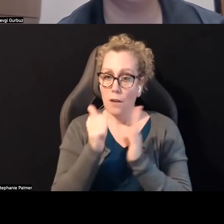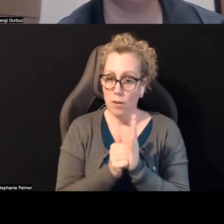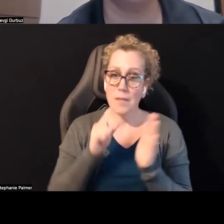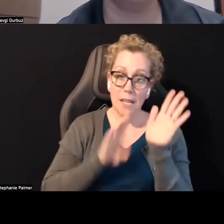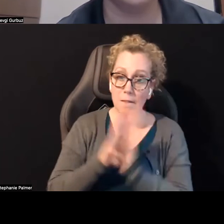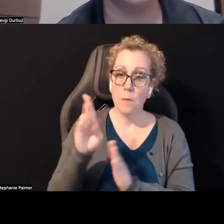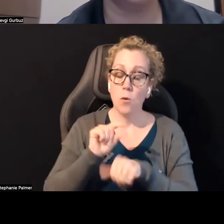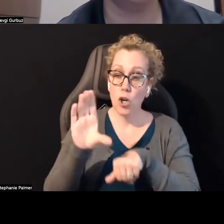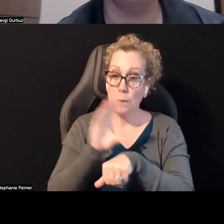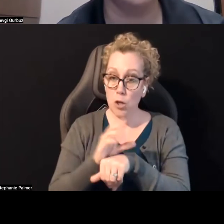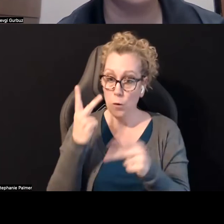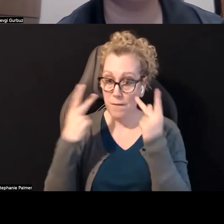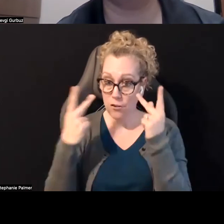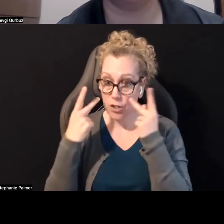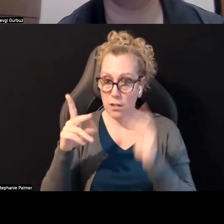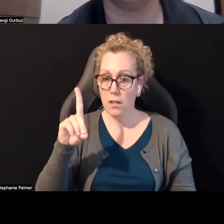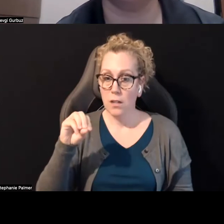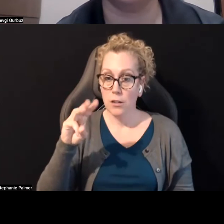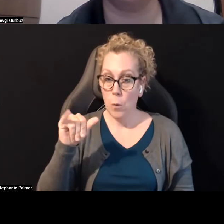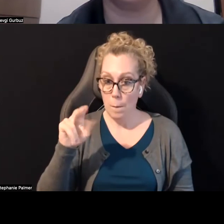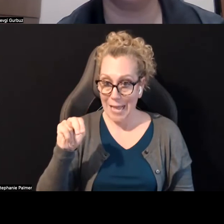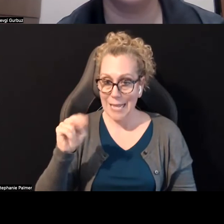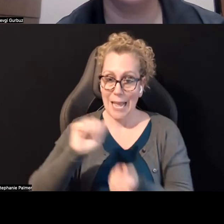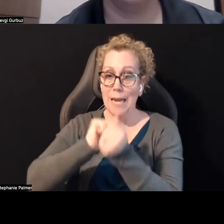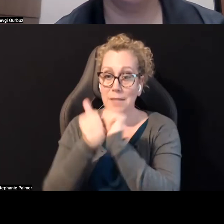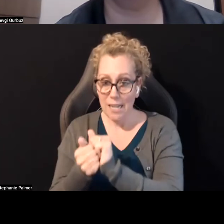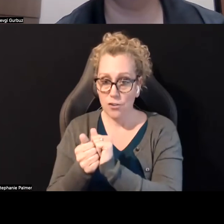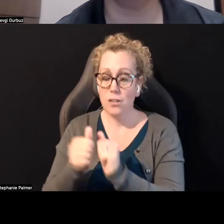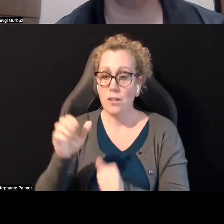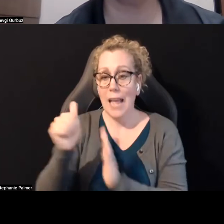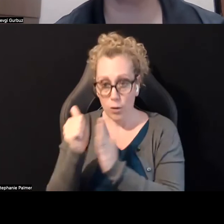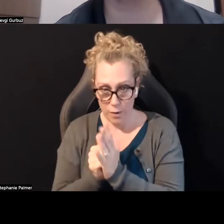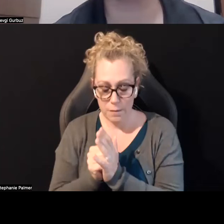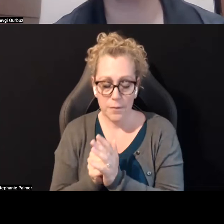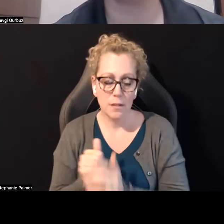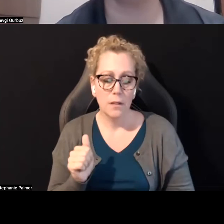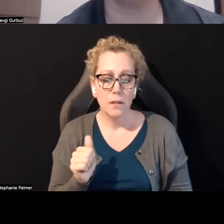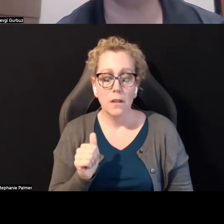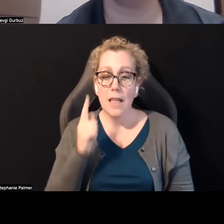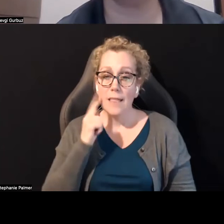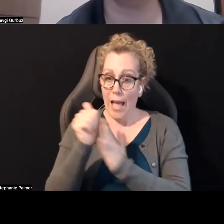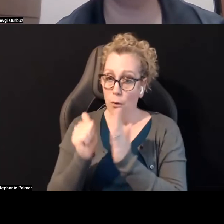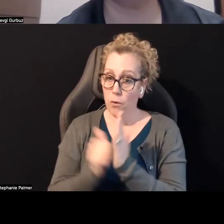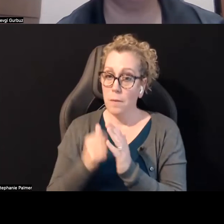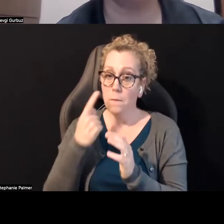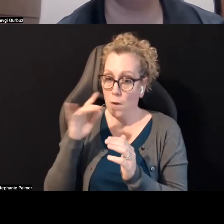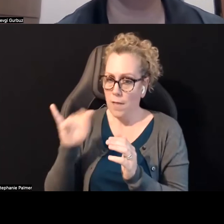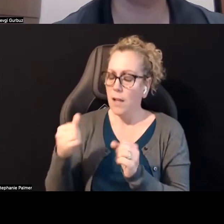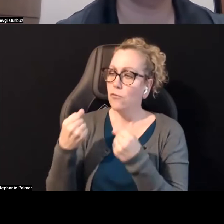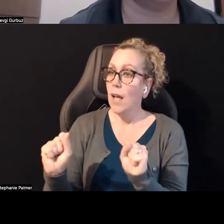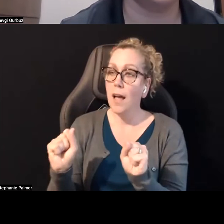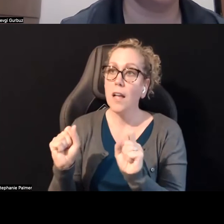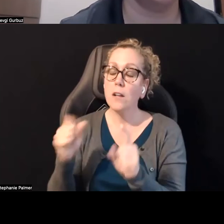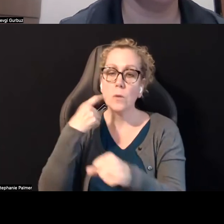vision, which are known as domain adaptation algorithms. And what these algorithms trying to do is it tries to make